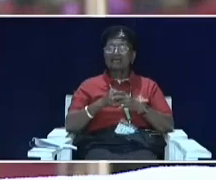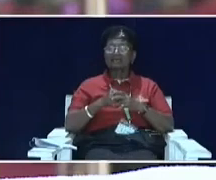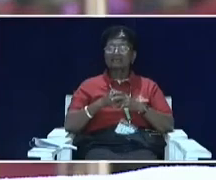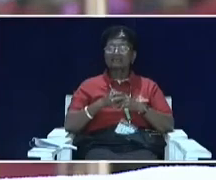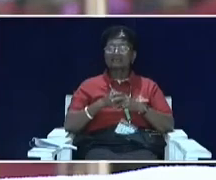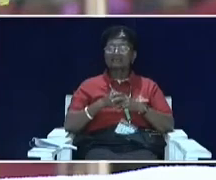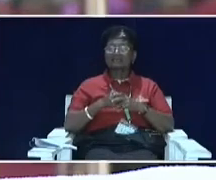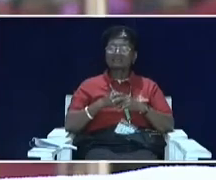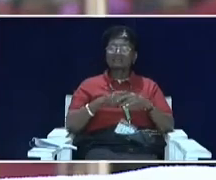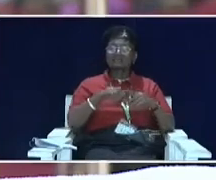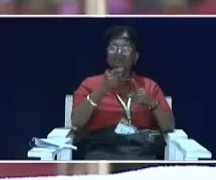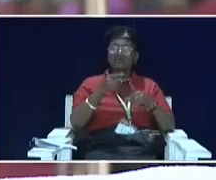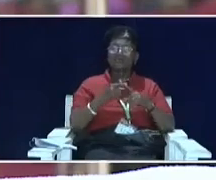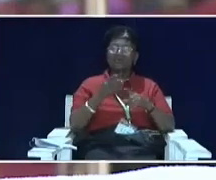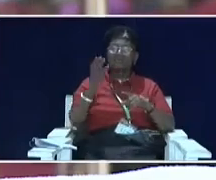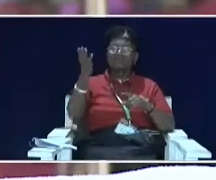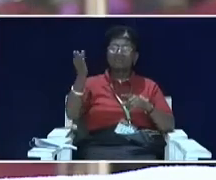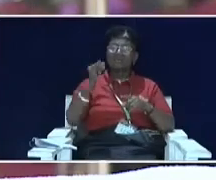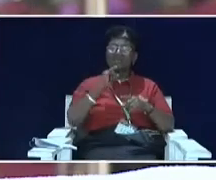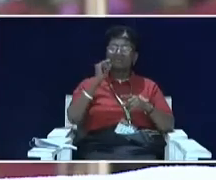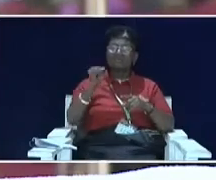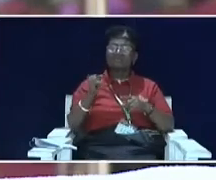Now, when there is fire